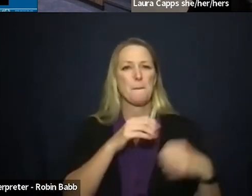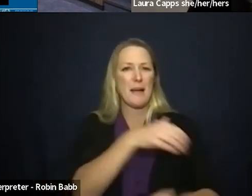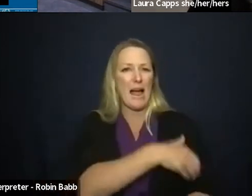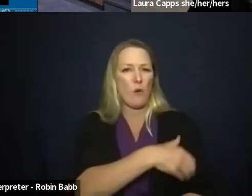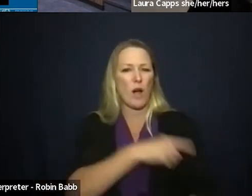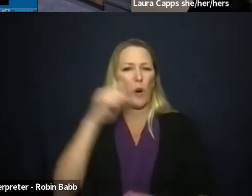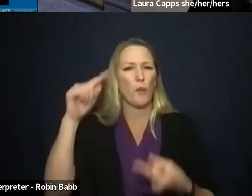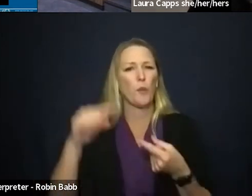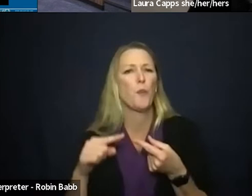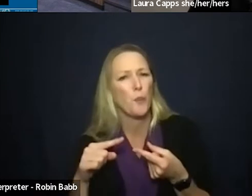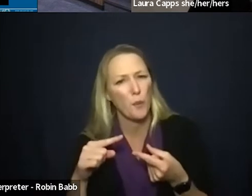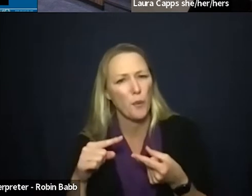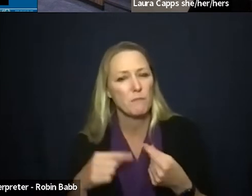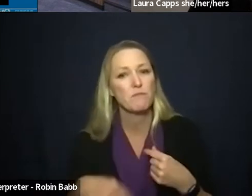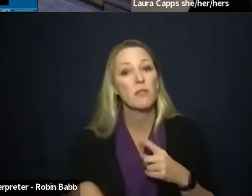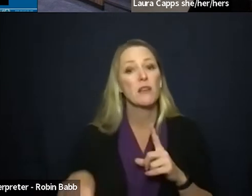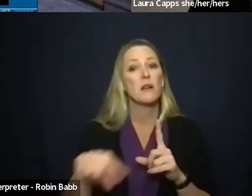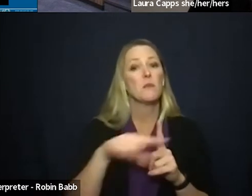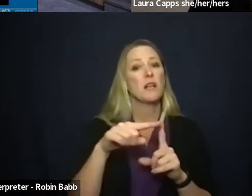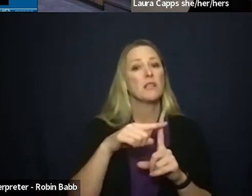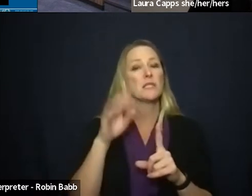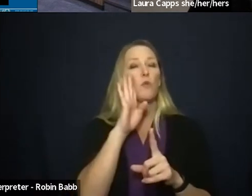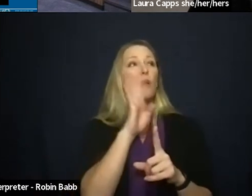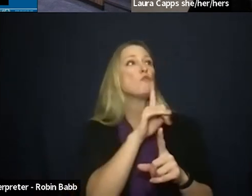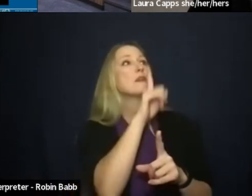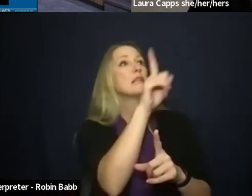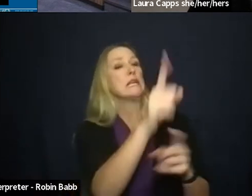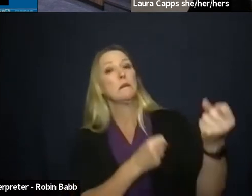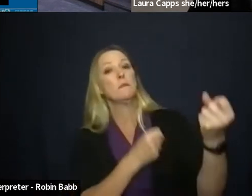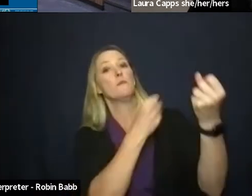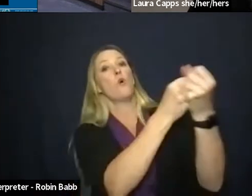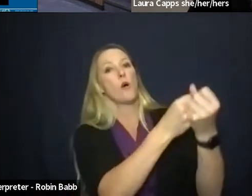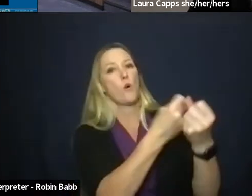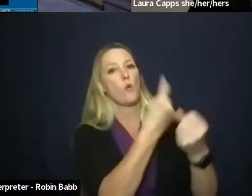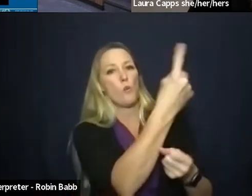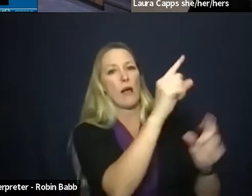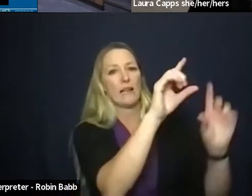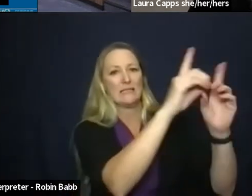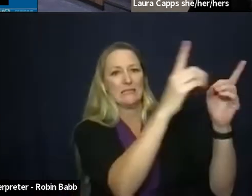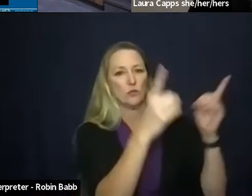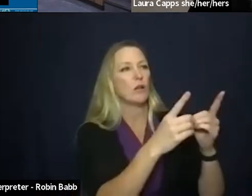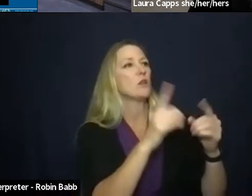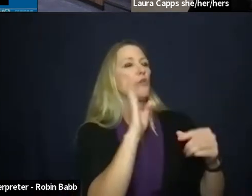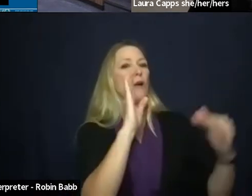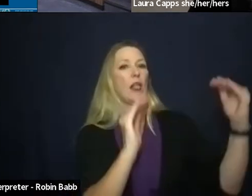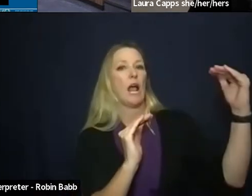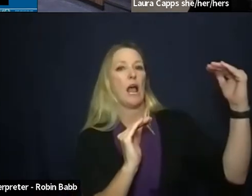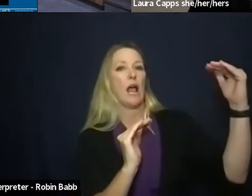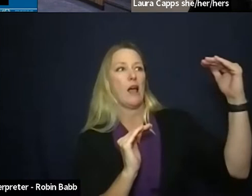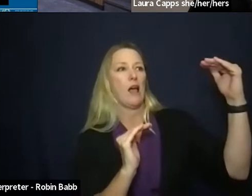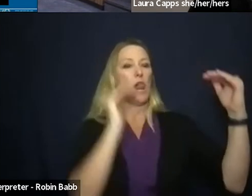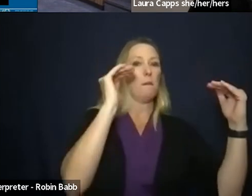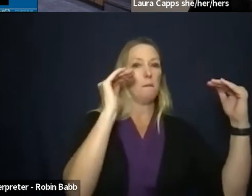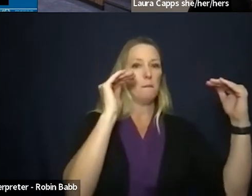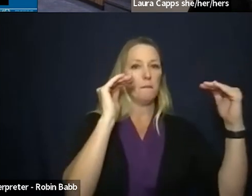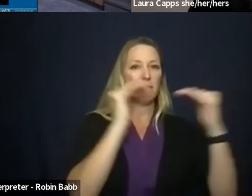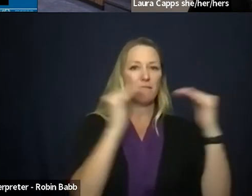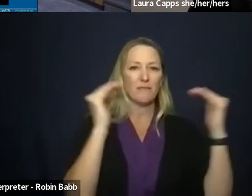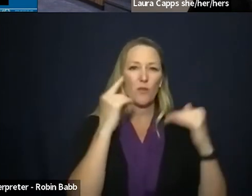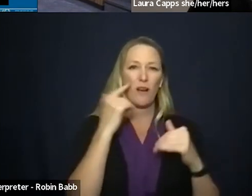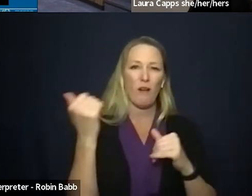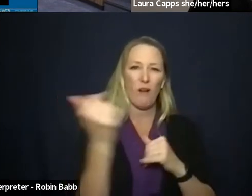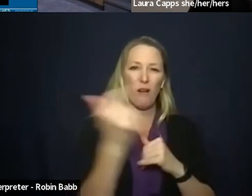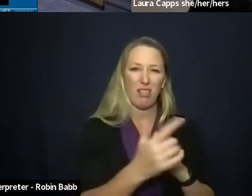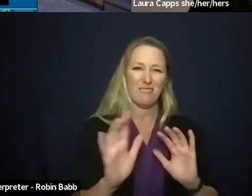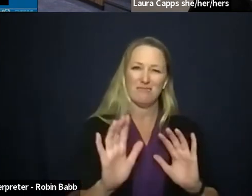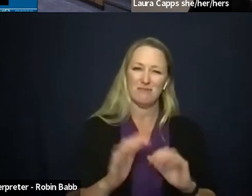incentivizes the needs of a certain district over the entire school district according to the c of the california